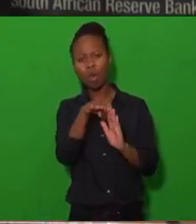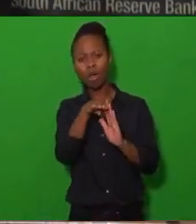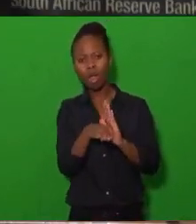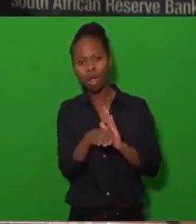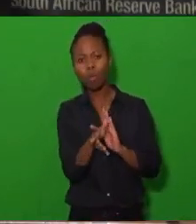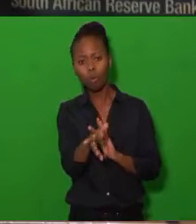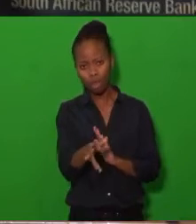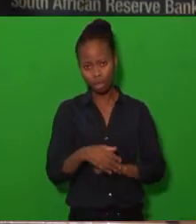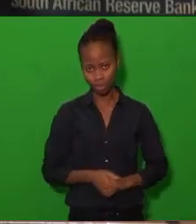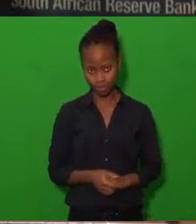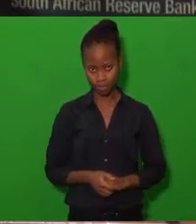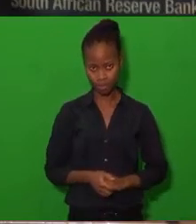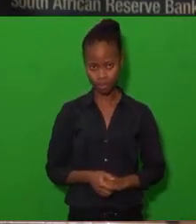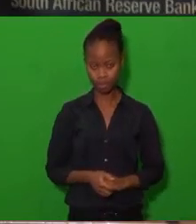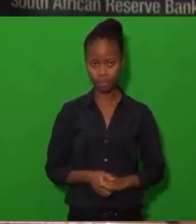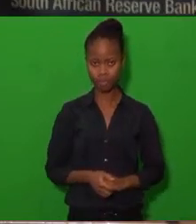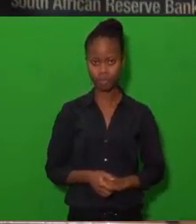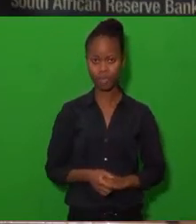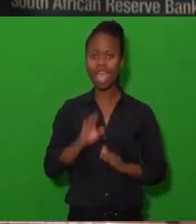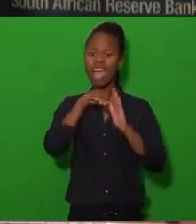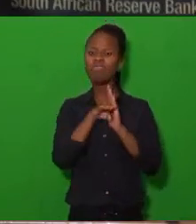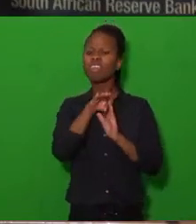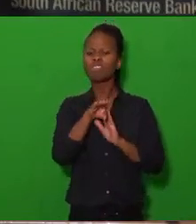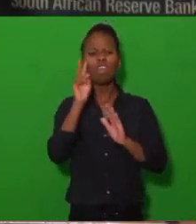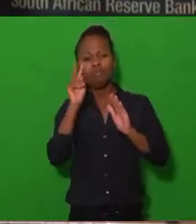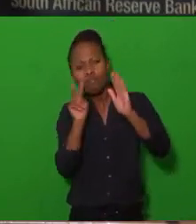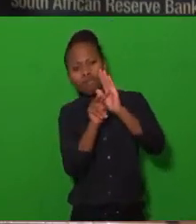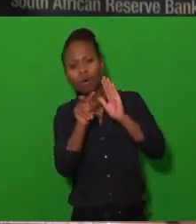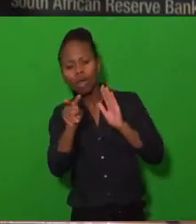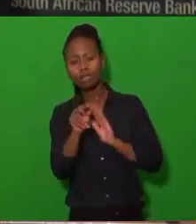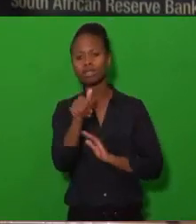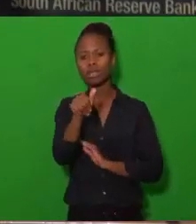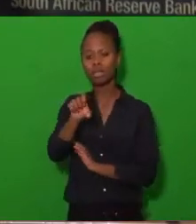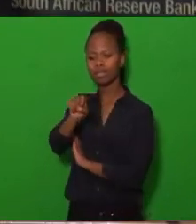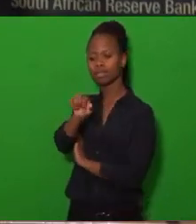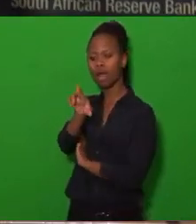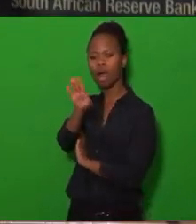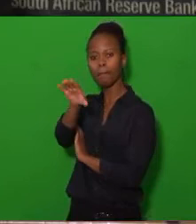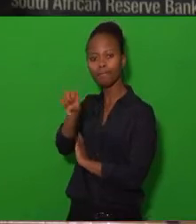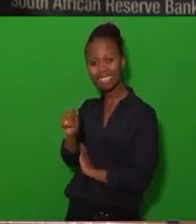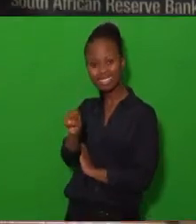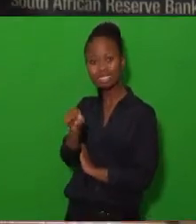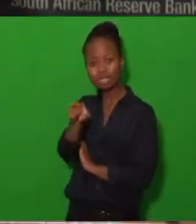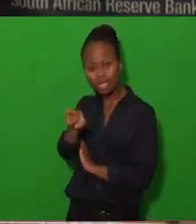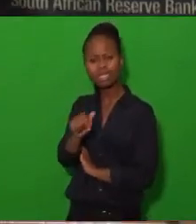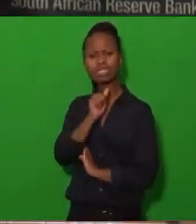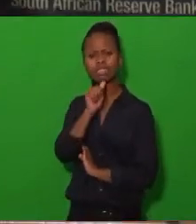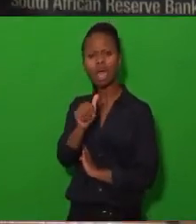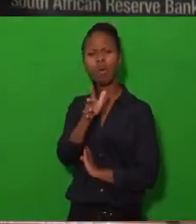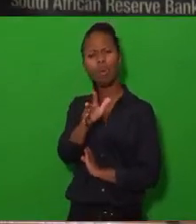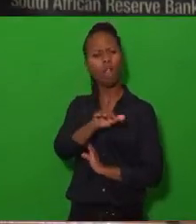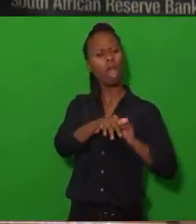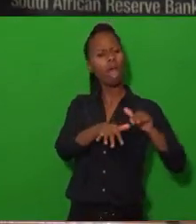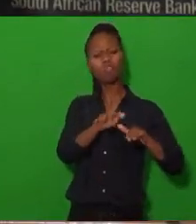forecast. The inflation forecast generated by the SARB's quarterly projection model averages 4.1%